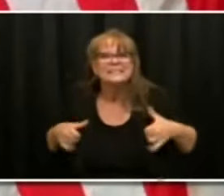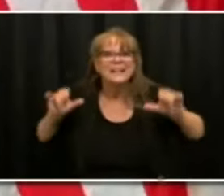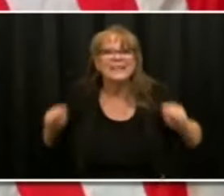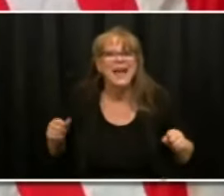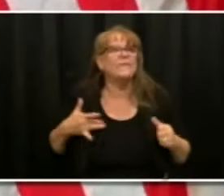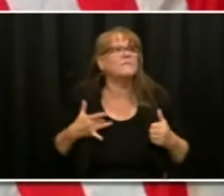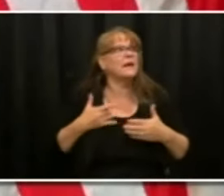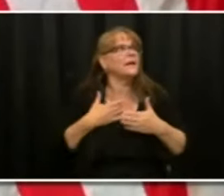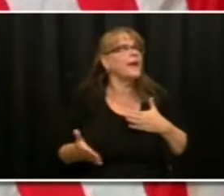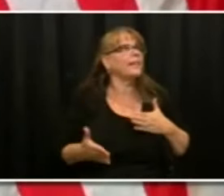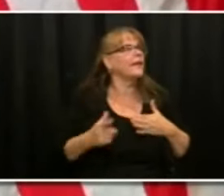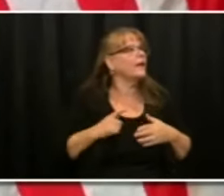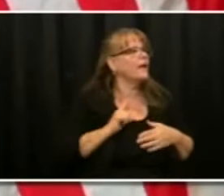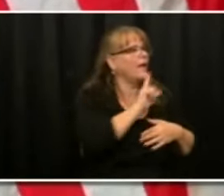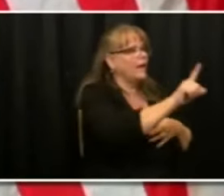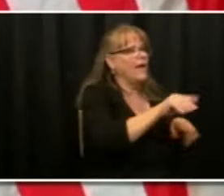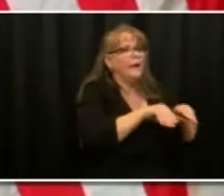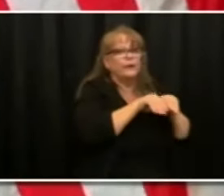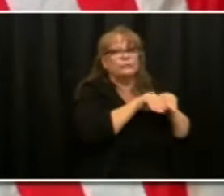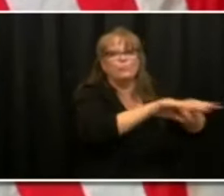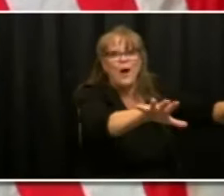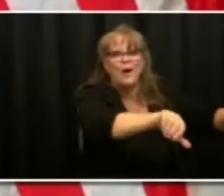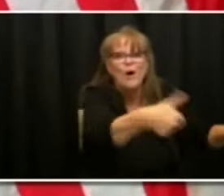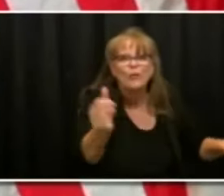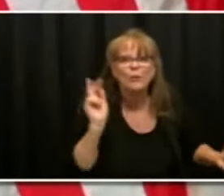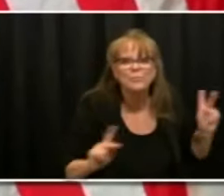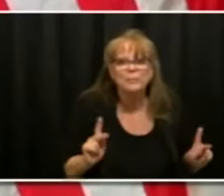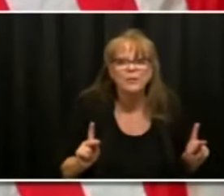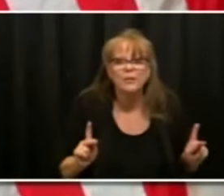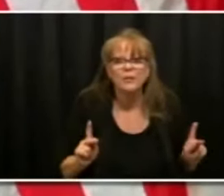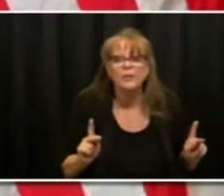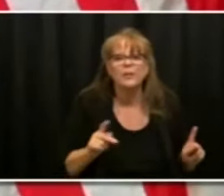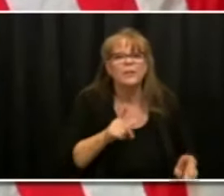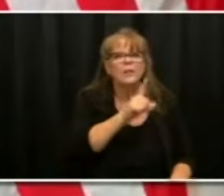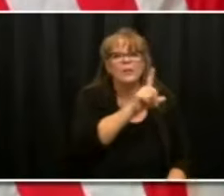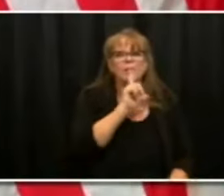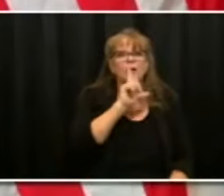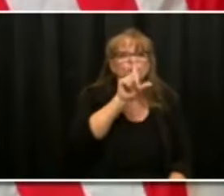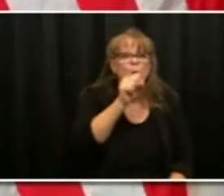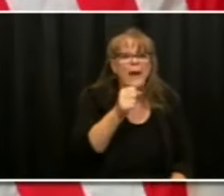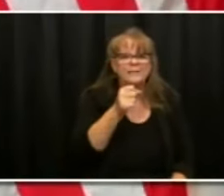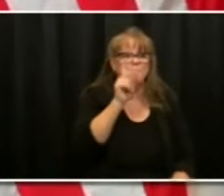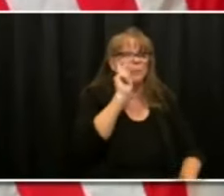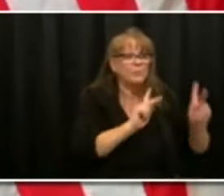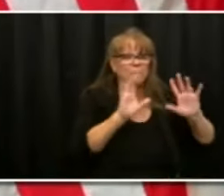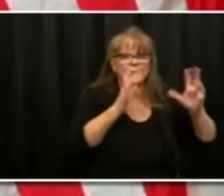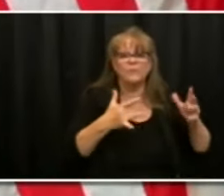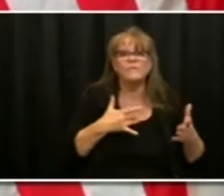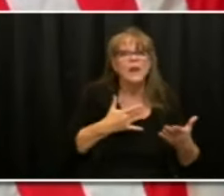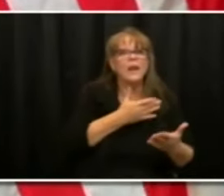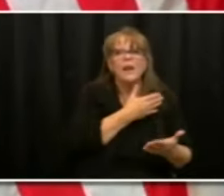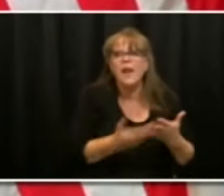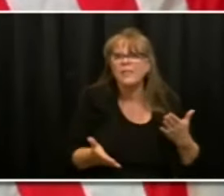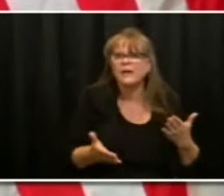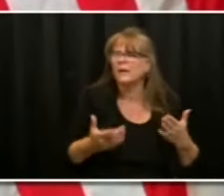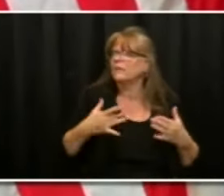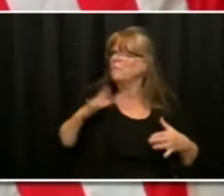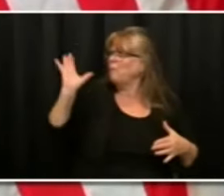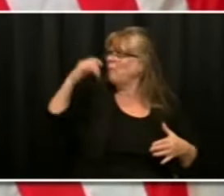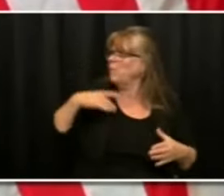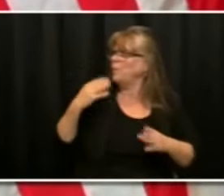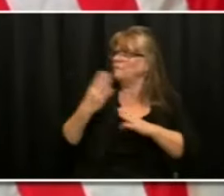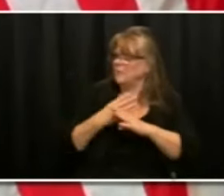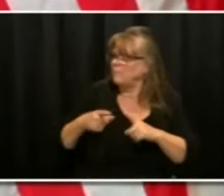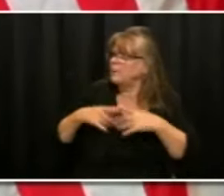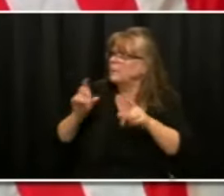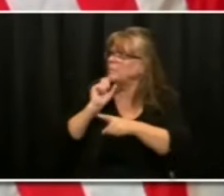their 20s, some whom are asymptomatic but also contagious. So this campaign will start on digital, social media today, expand